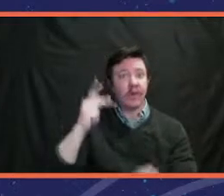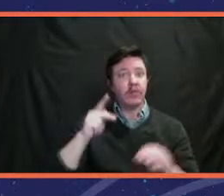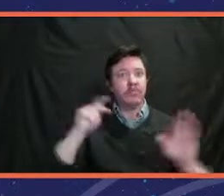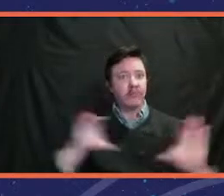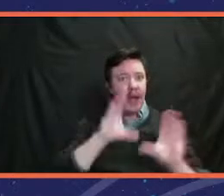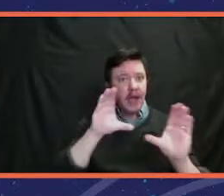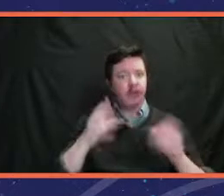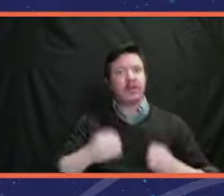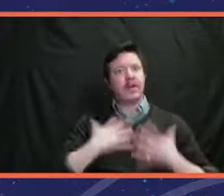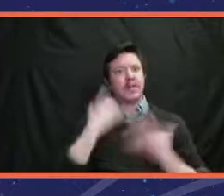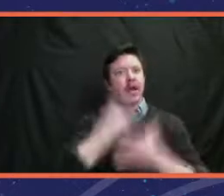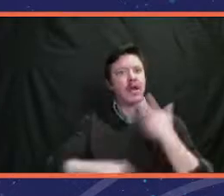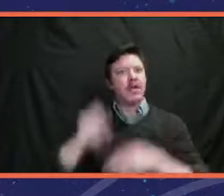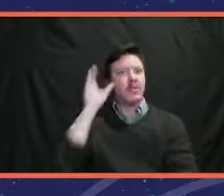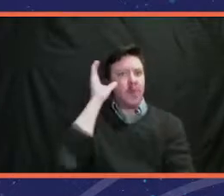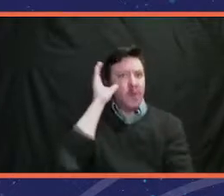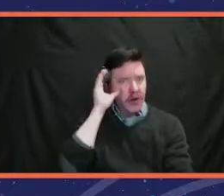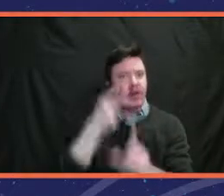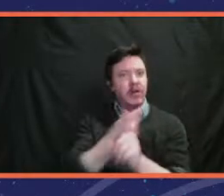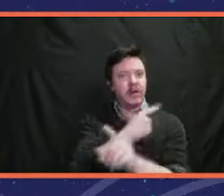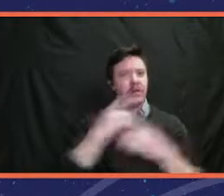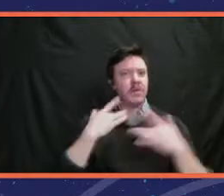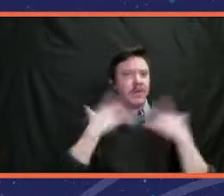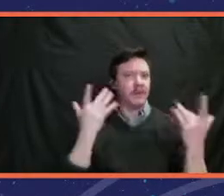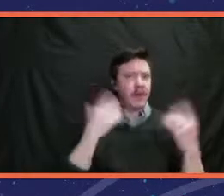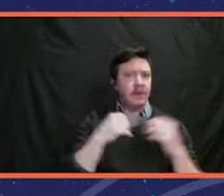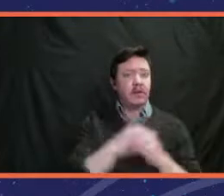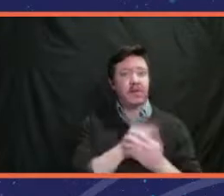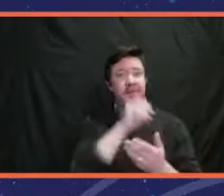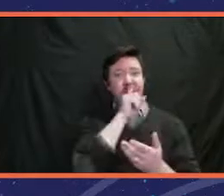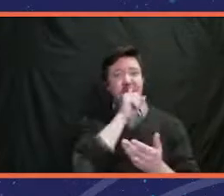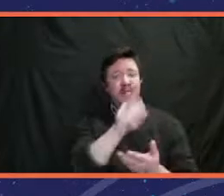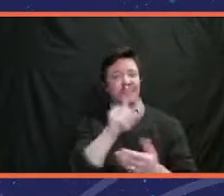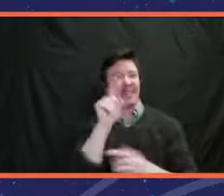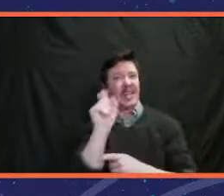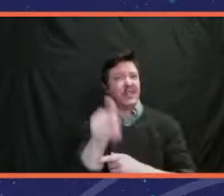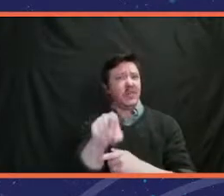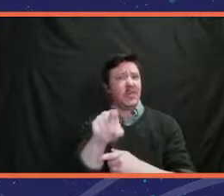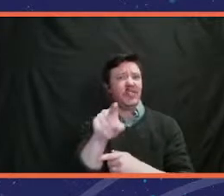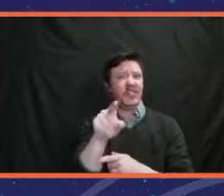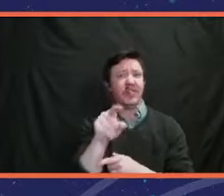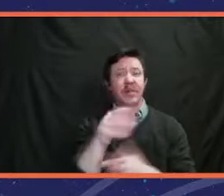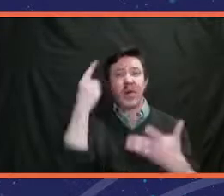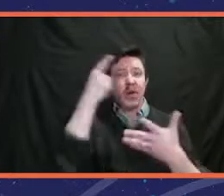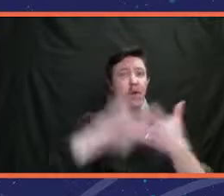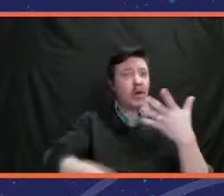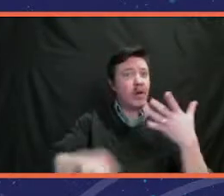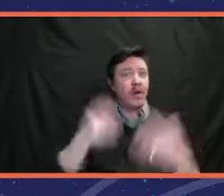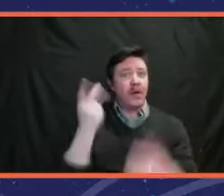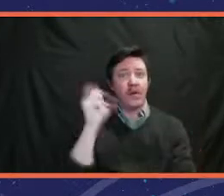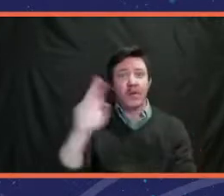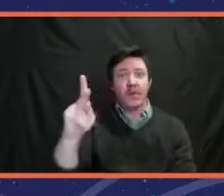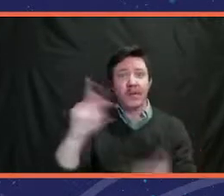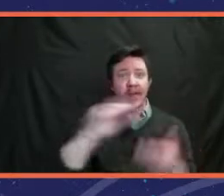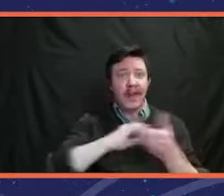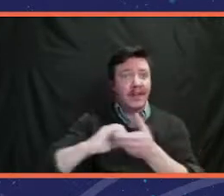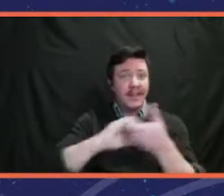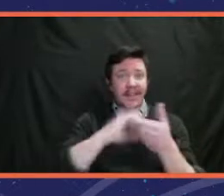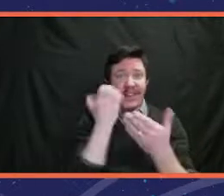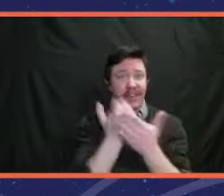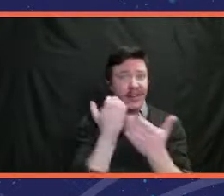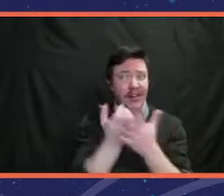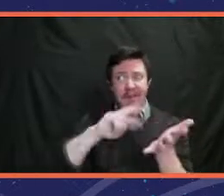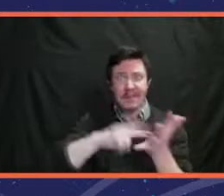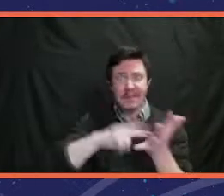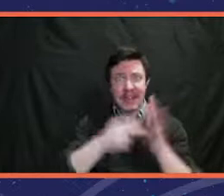hearing in Creative Wildfire, and really asking this question of like, what the heck even is the solidarity economy? What is our role